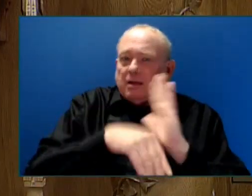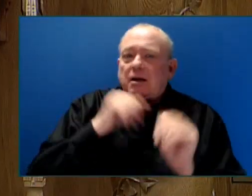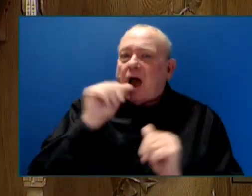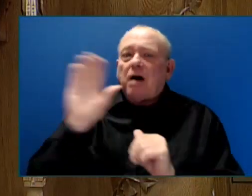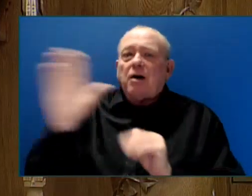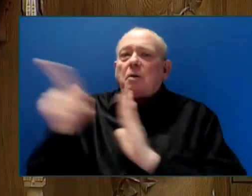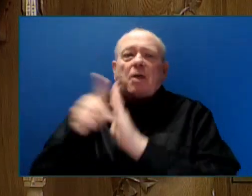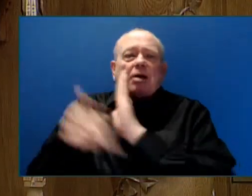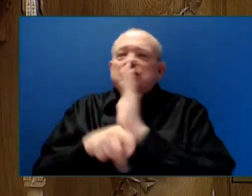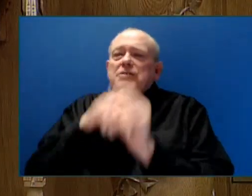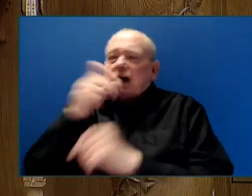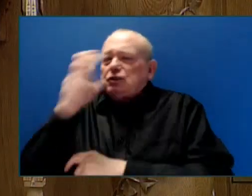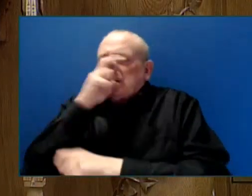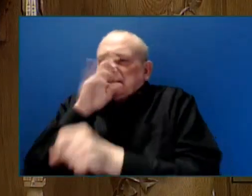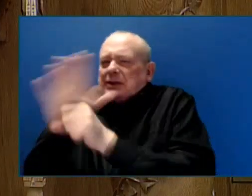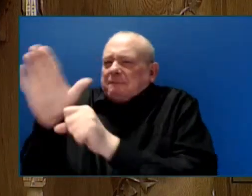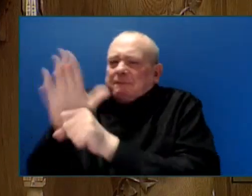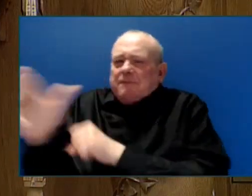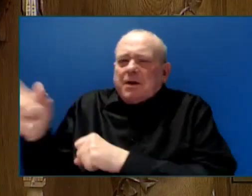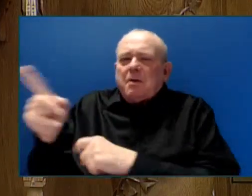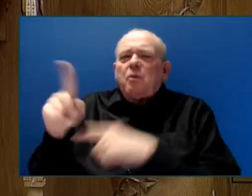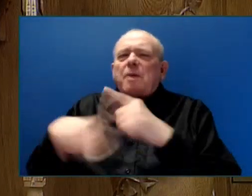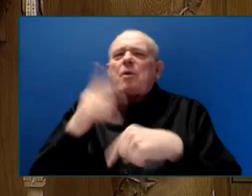Minister of Public Safety.